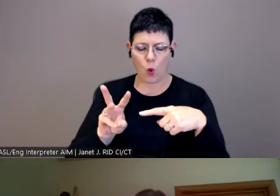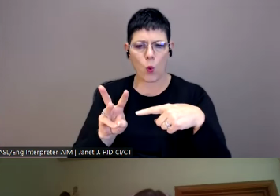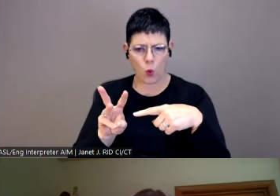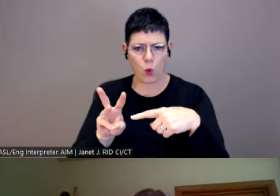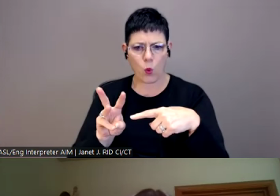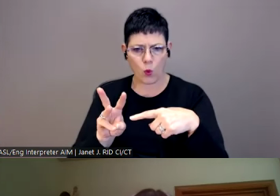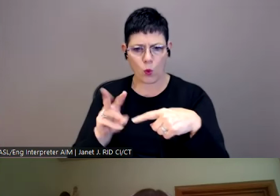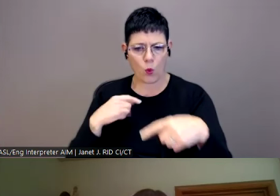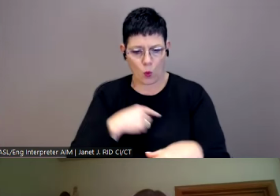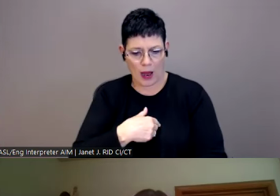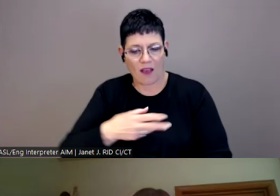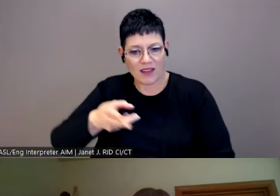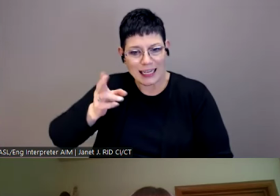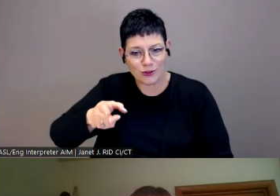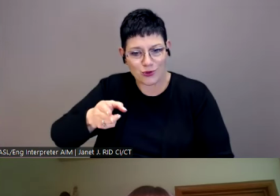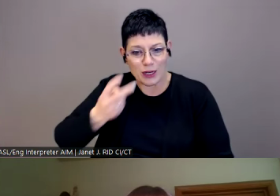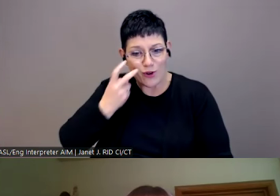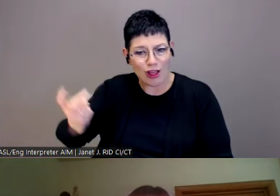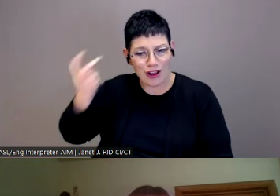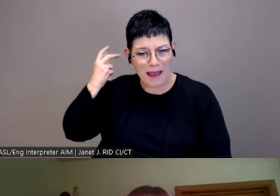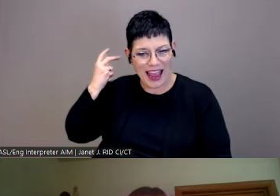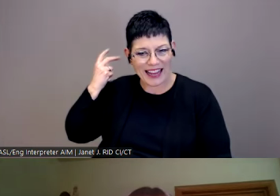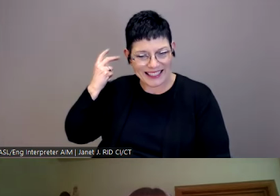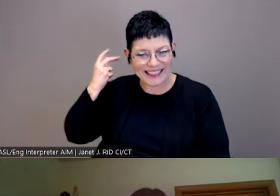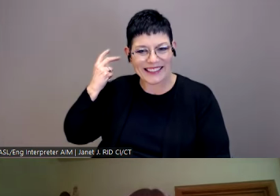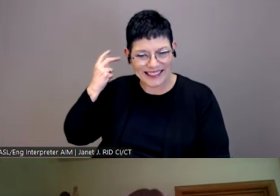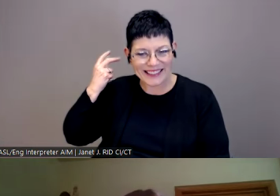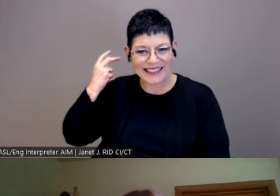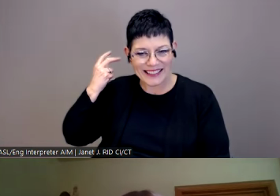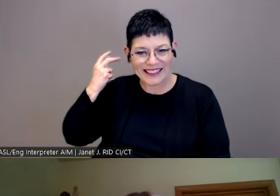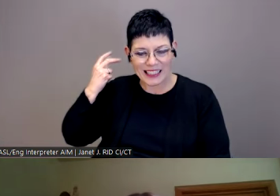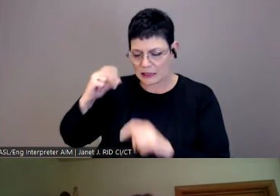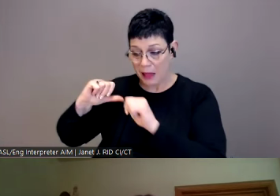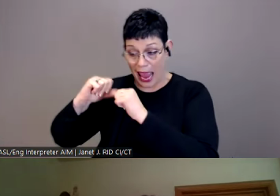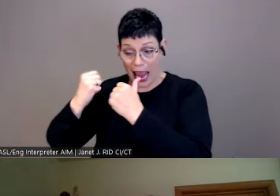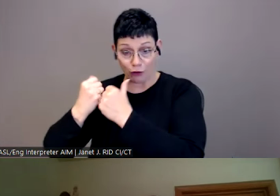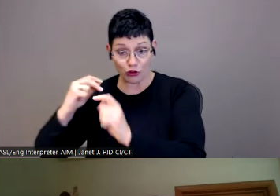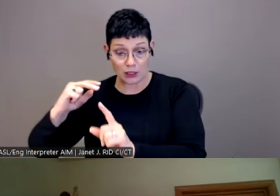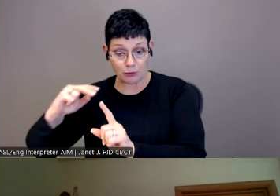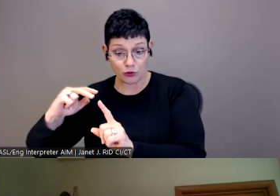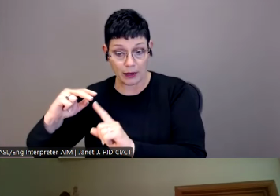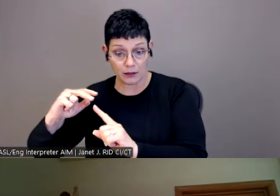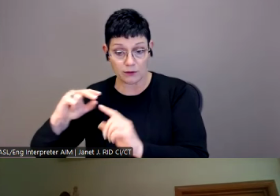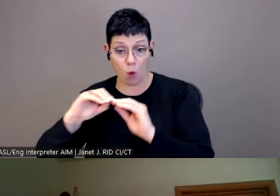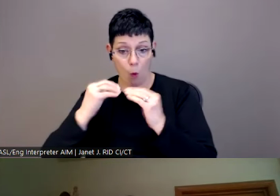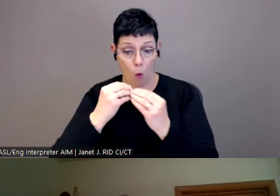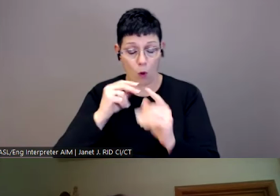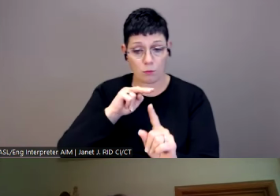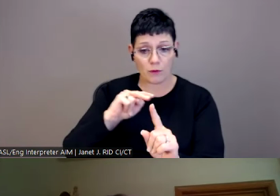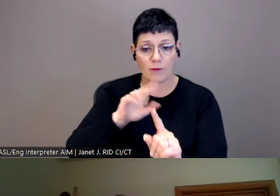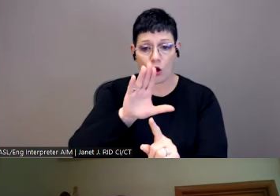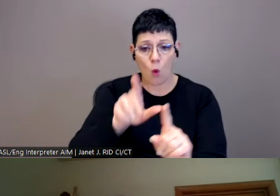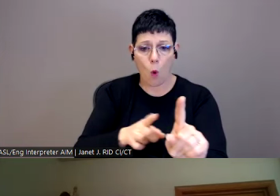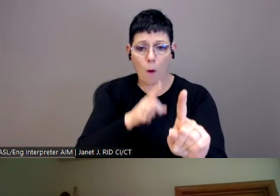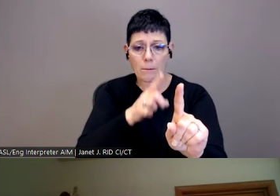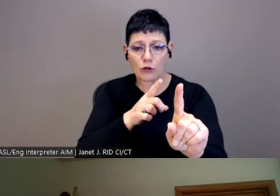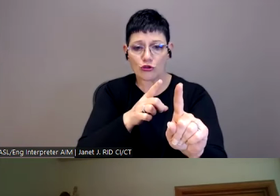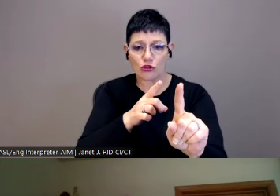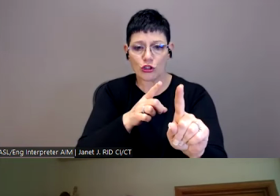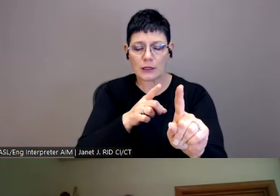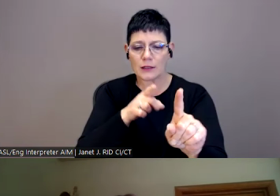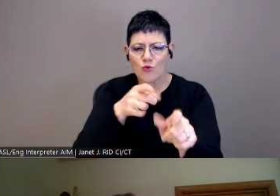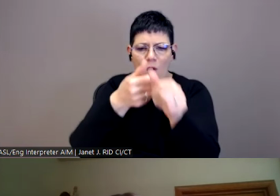history on our side. If you are talking about from the agency approach and organizational approach, your mission is sort of your North Star,